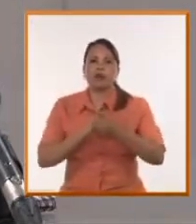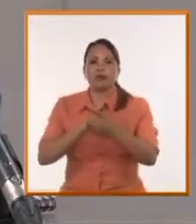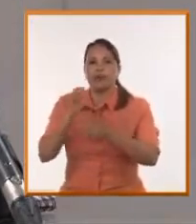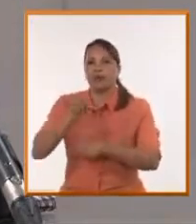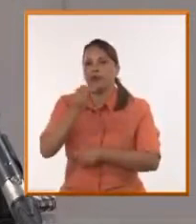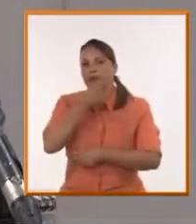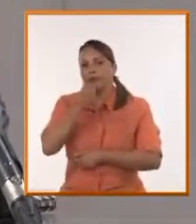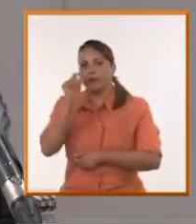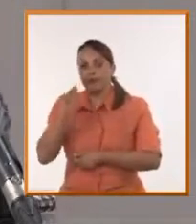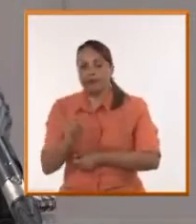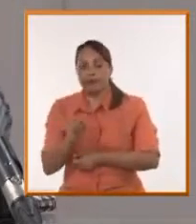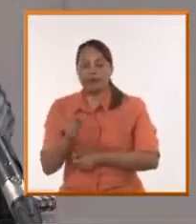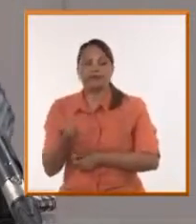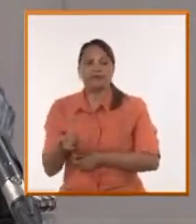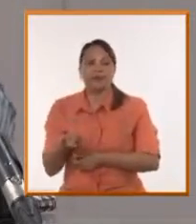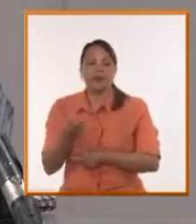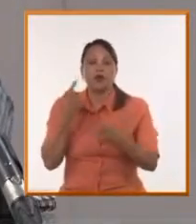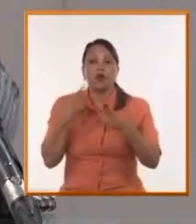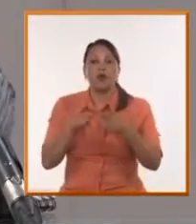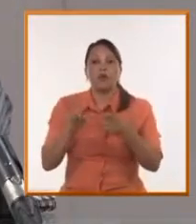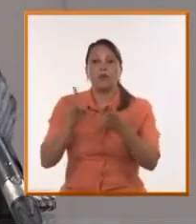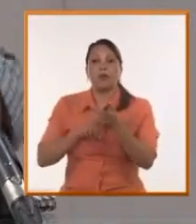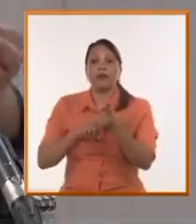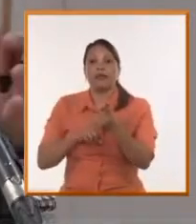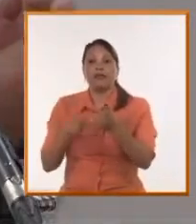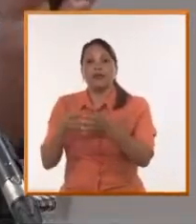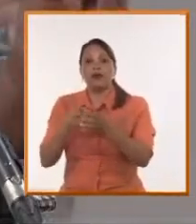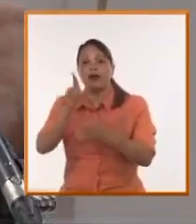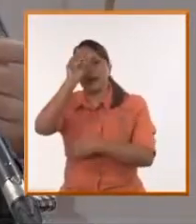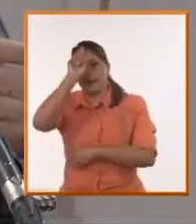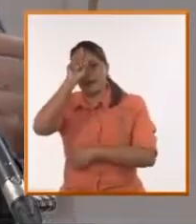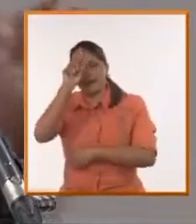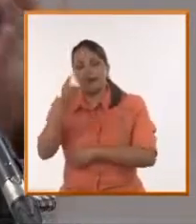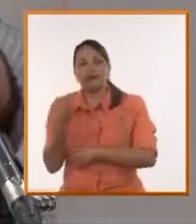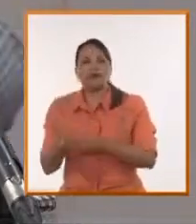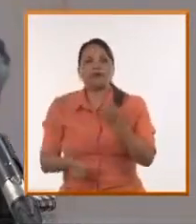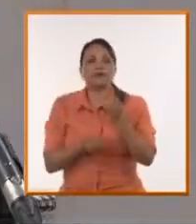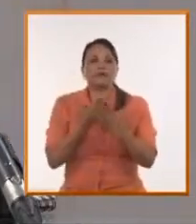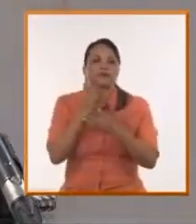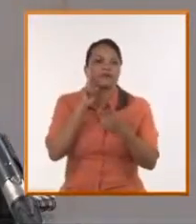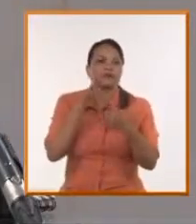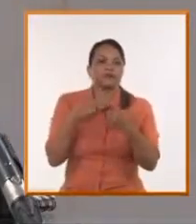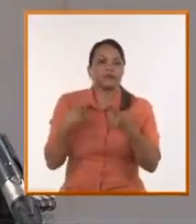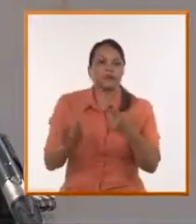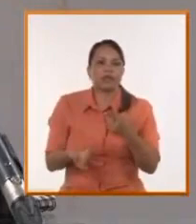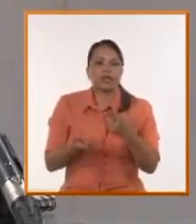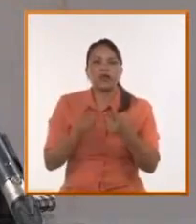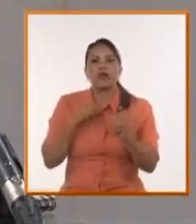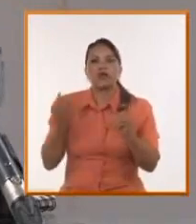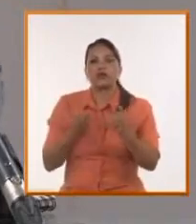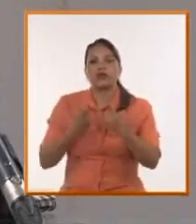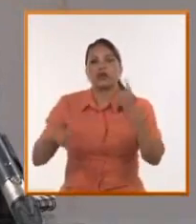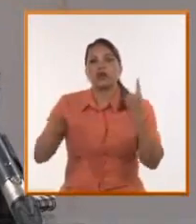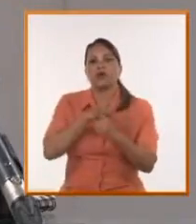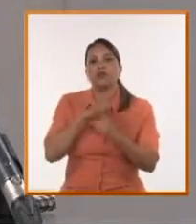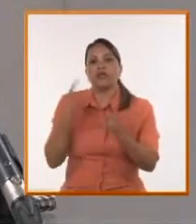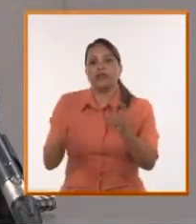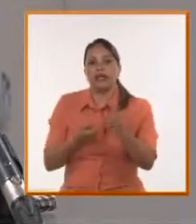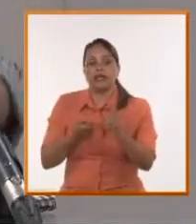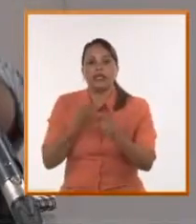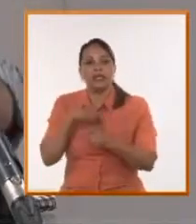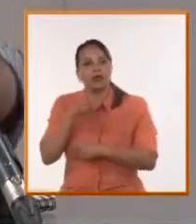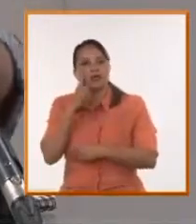the Green Party, which is created to fight for the ecology and war, and suddenly it is the Green